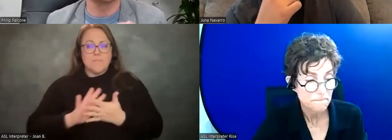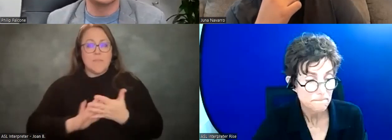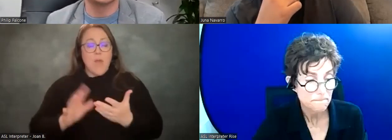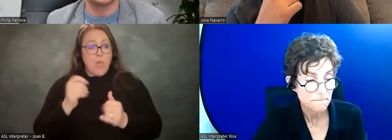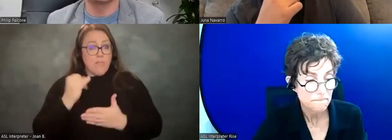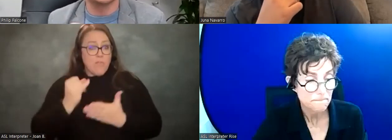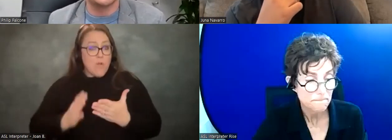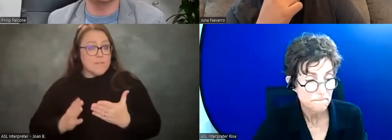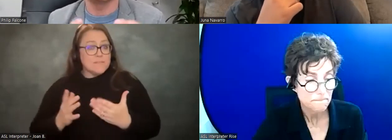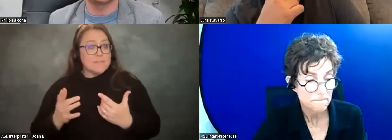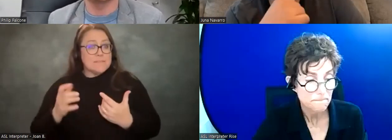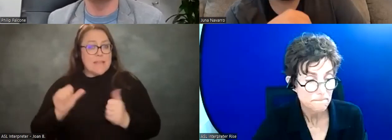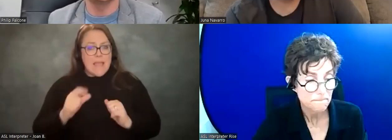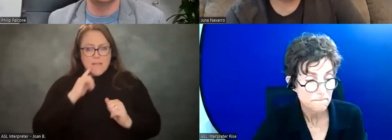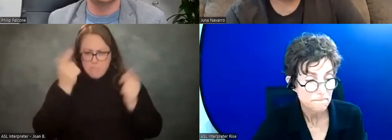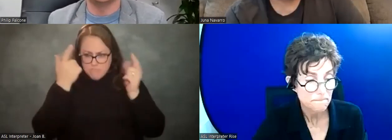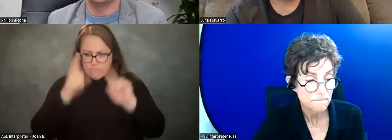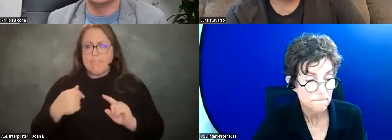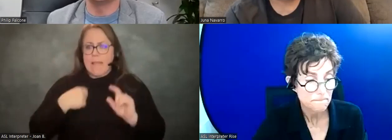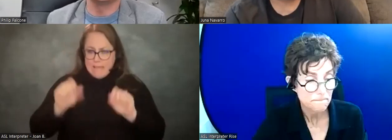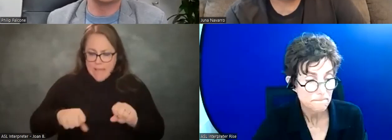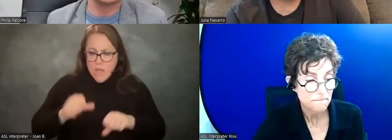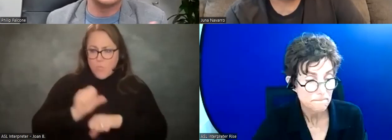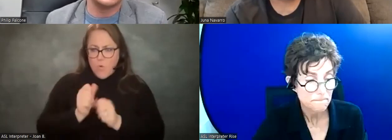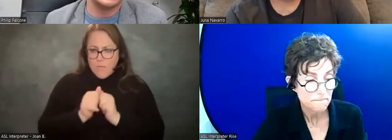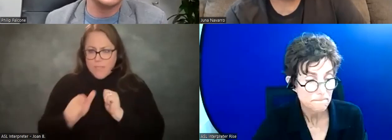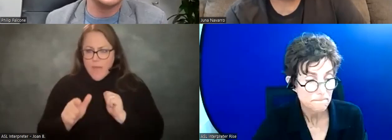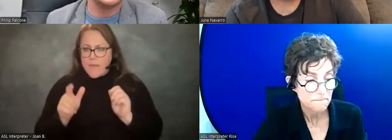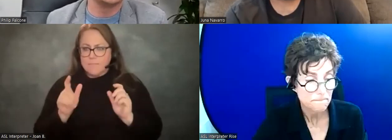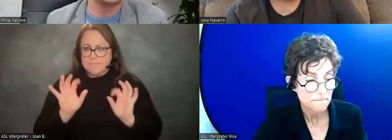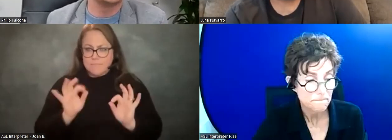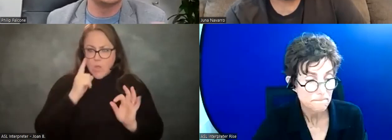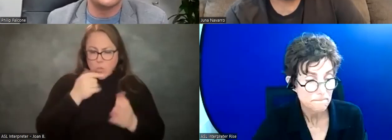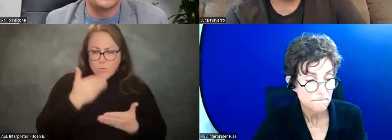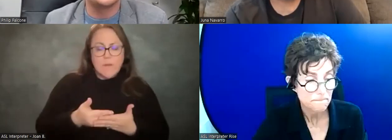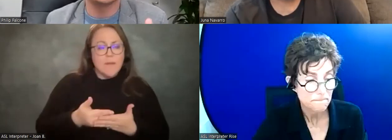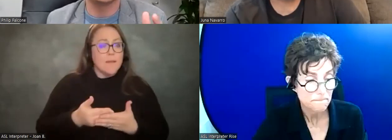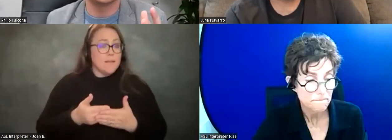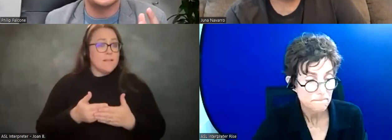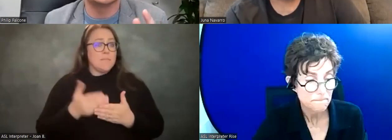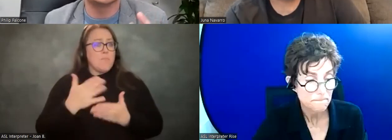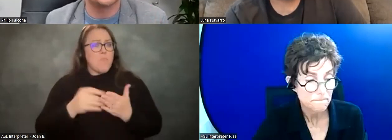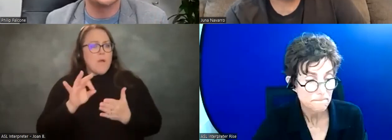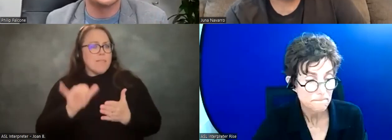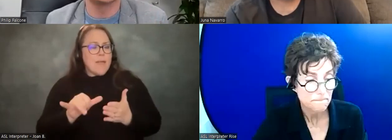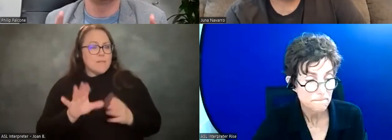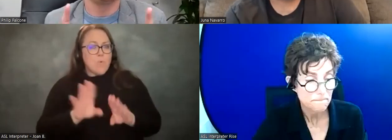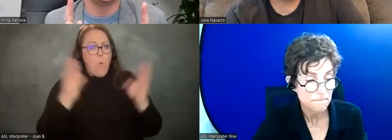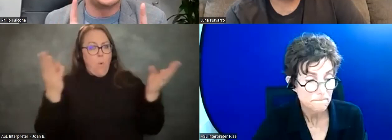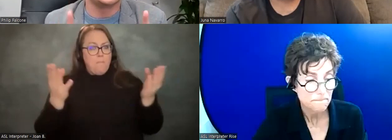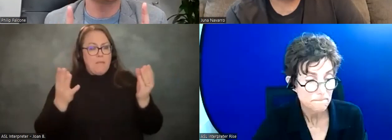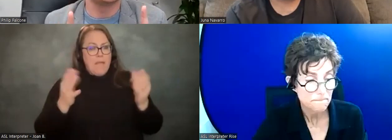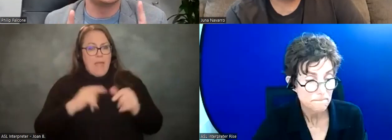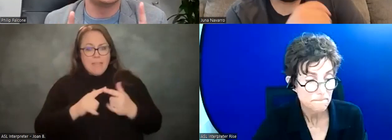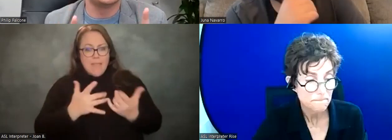you know what, yeah, we can work with this. This looks good. Is just a lot of openness and compromise.